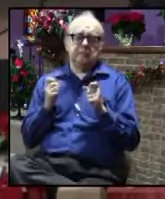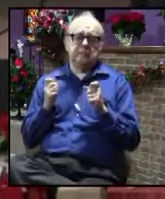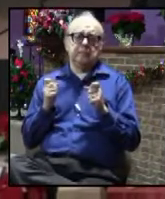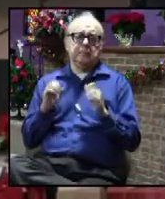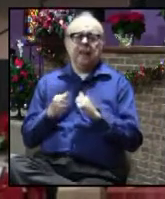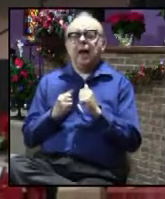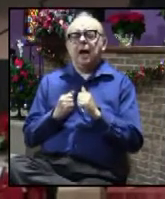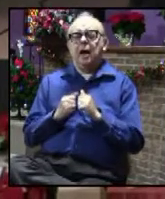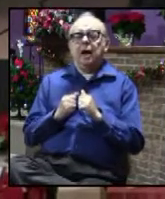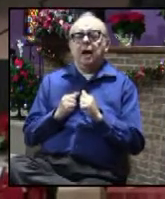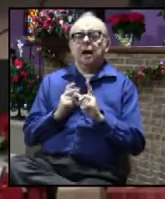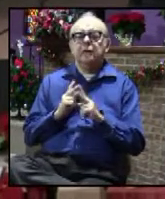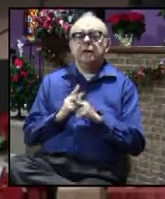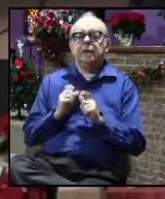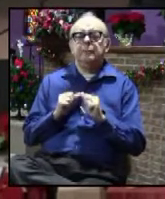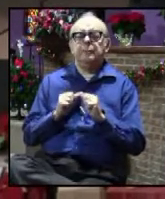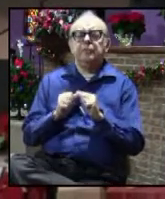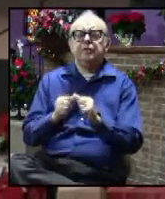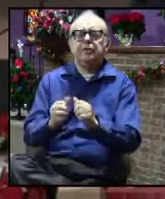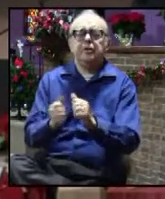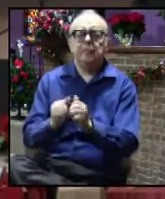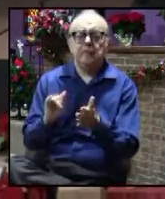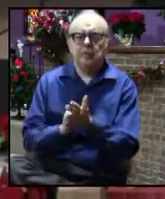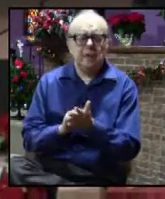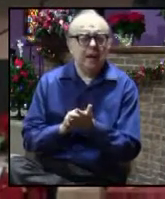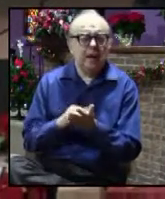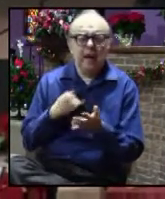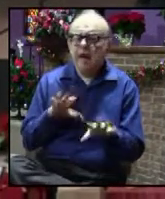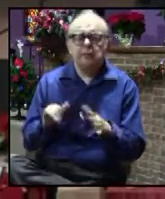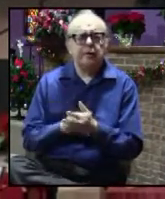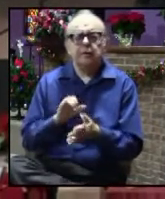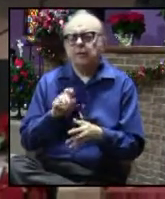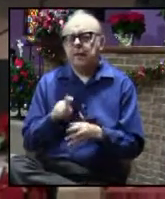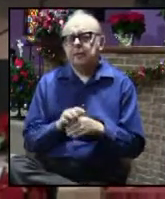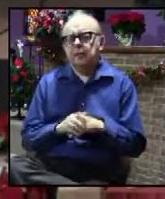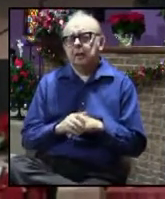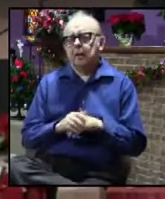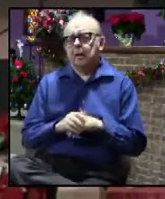I keep up with that? How do I do this?